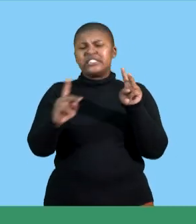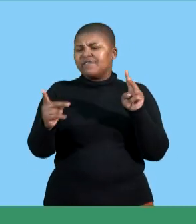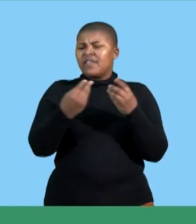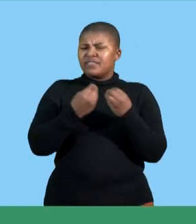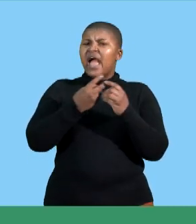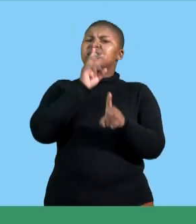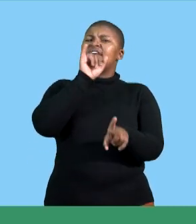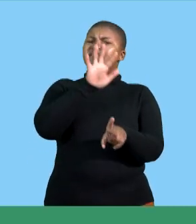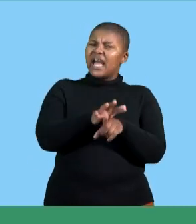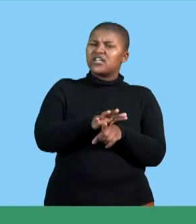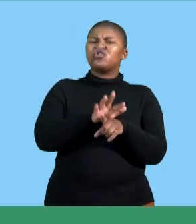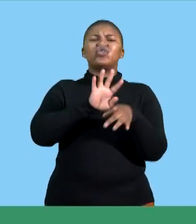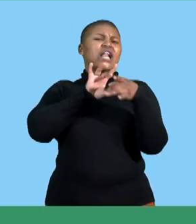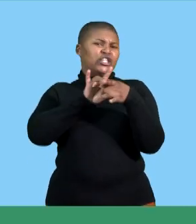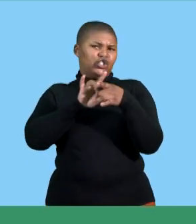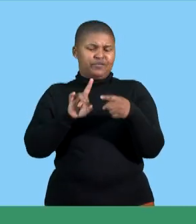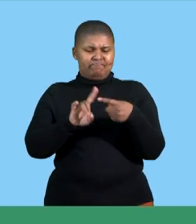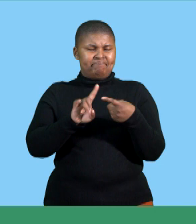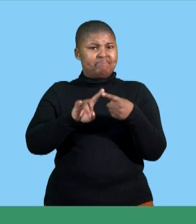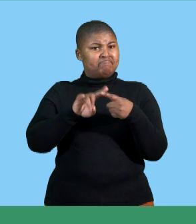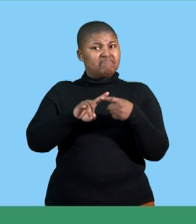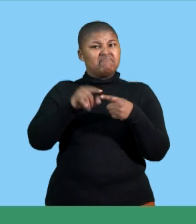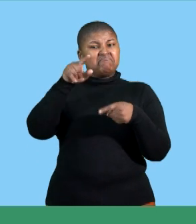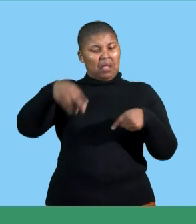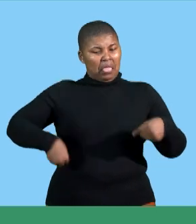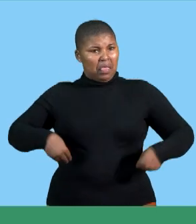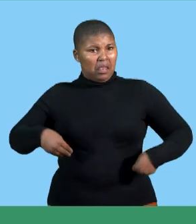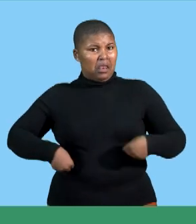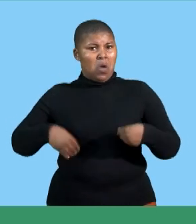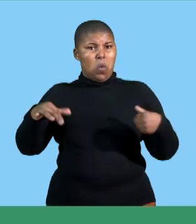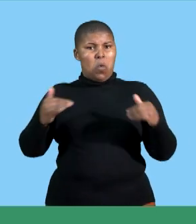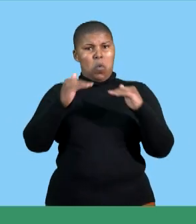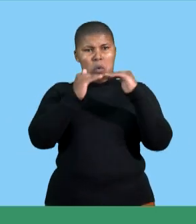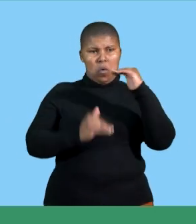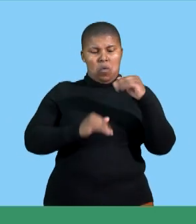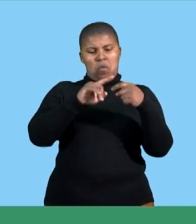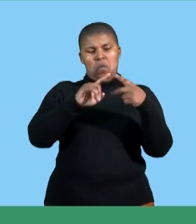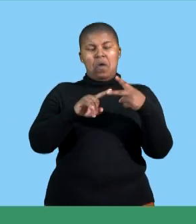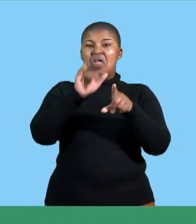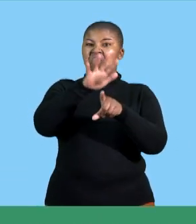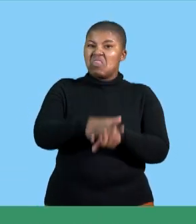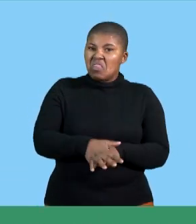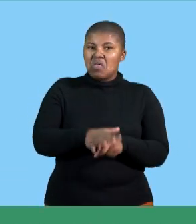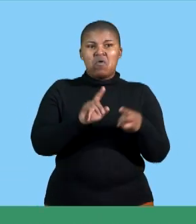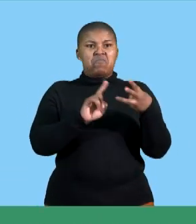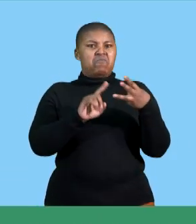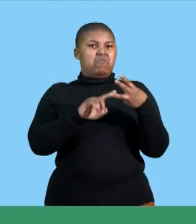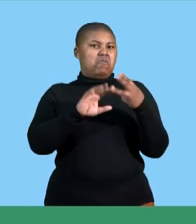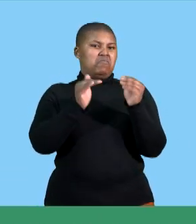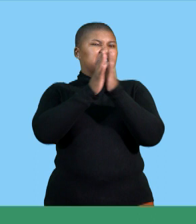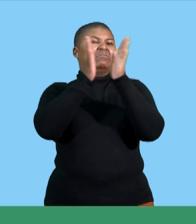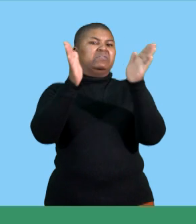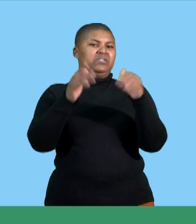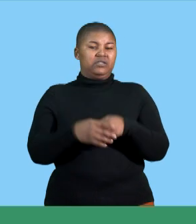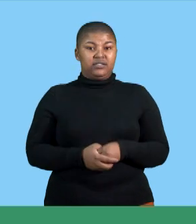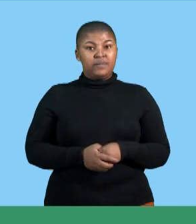team relationships, e.g., prejudice, discrimination, equity, and diversity. You should also